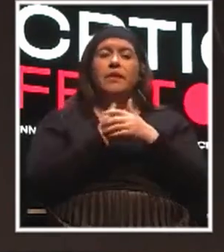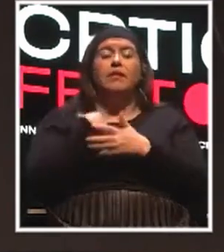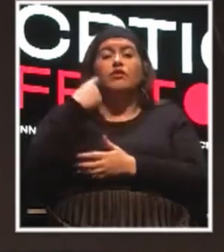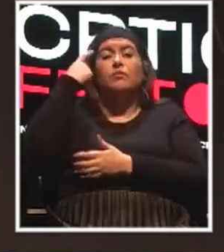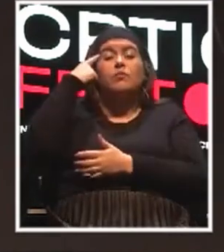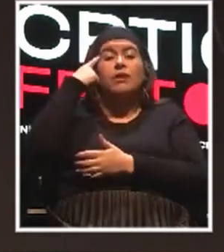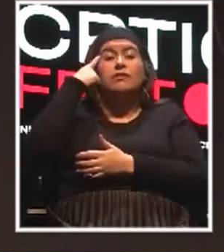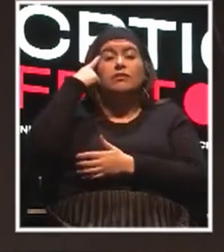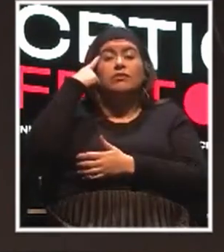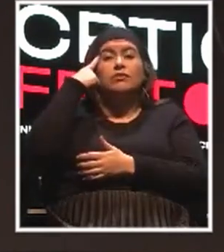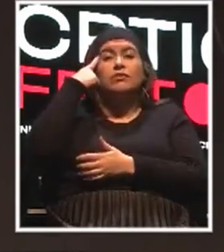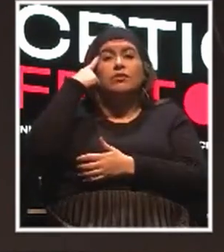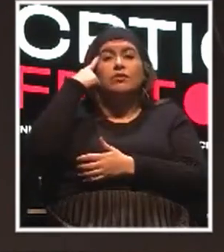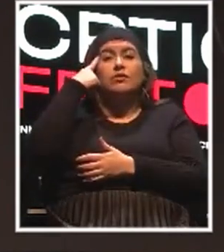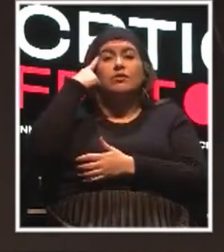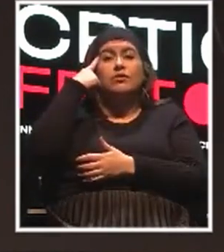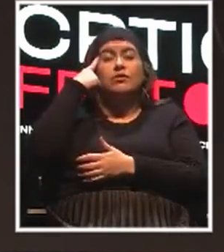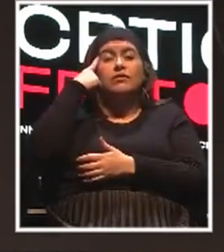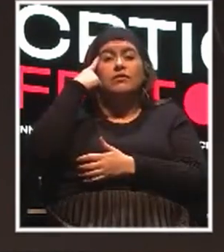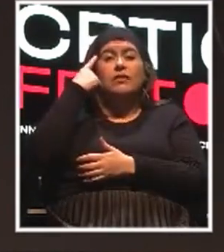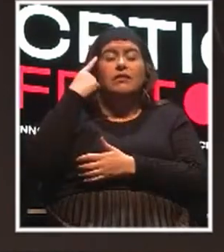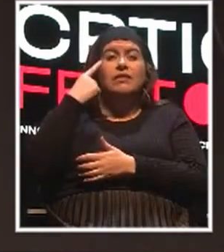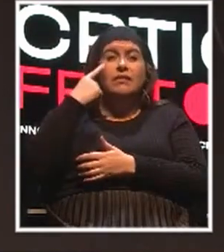maybe if you watch less stuff but kind